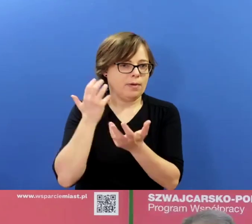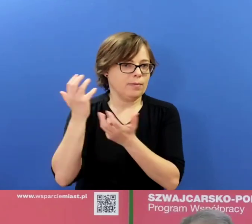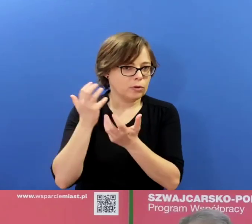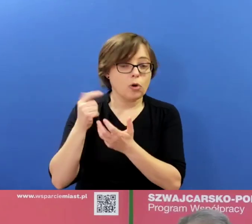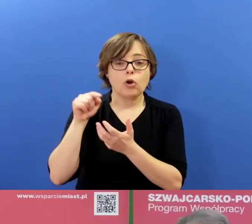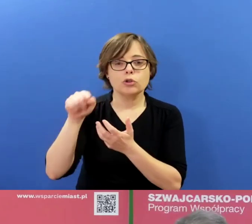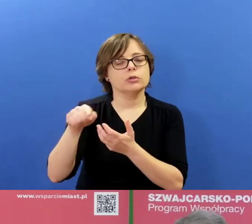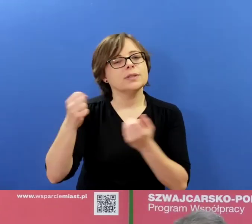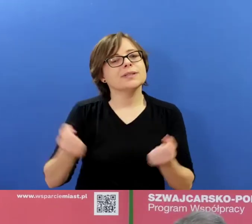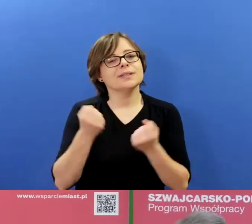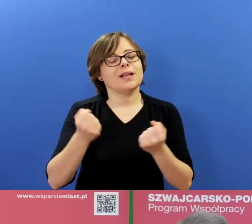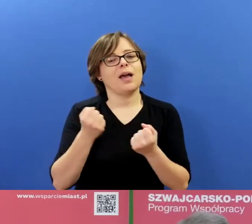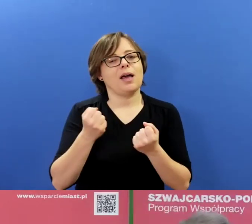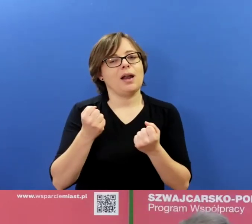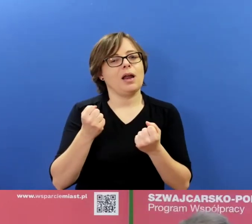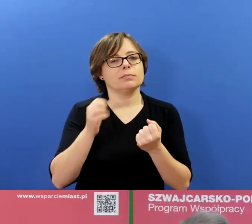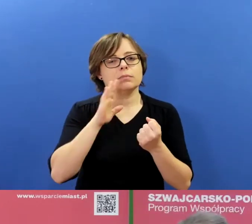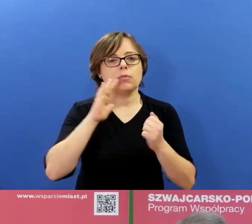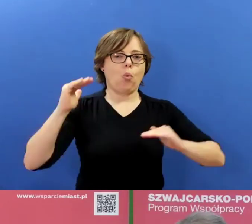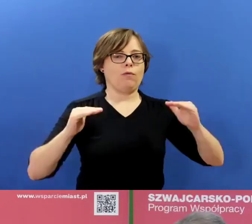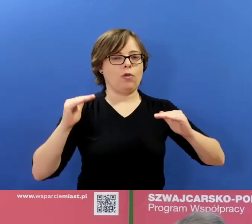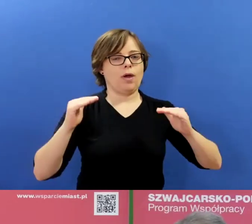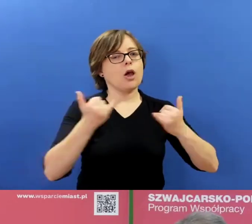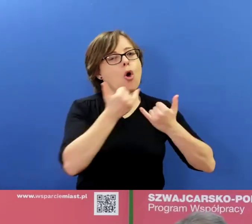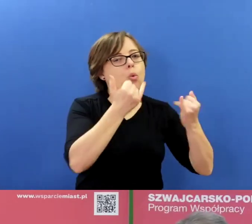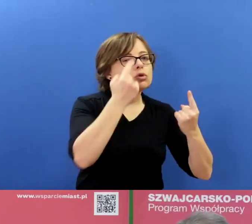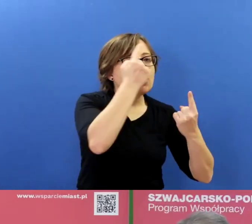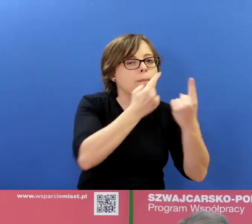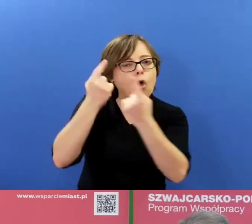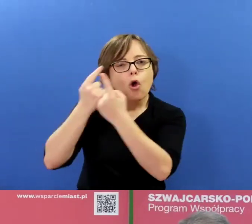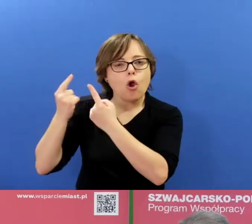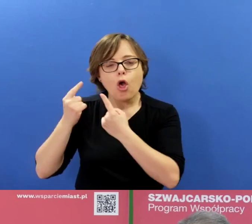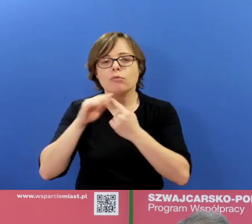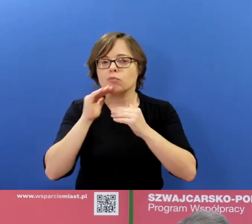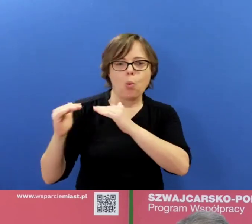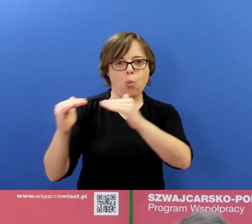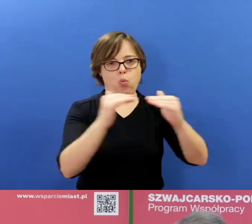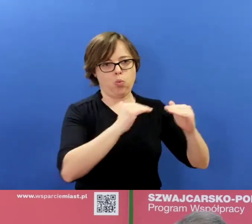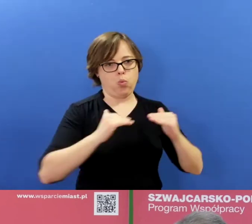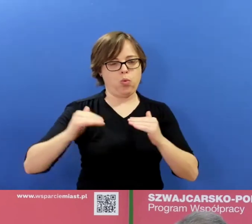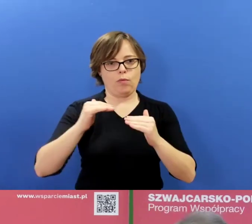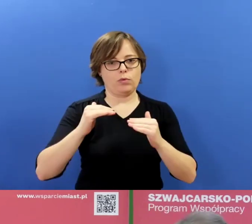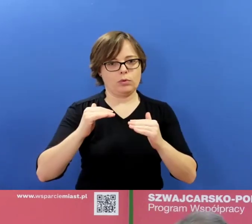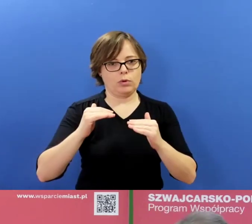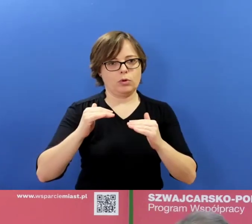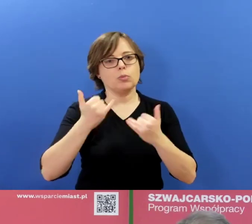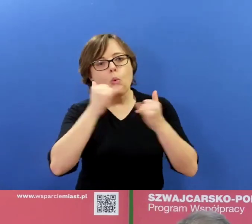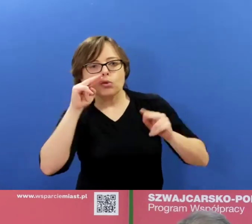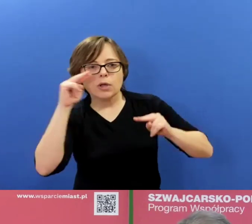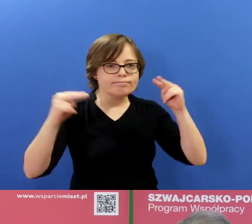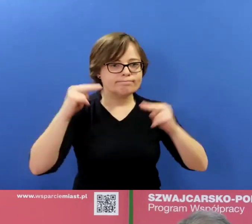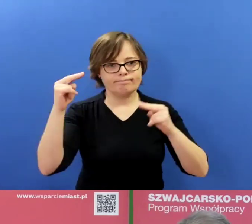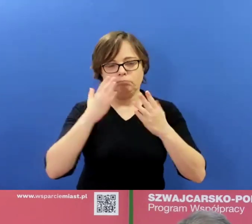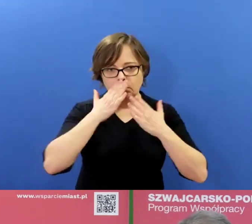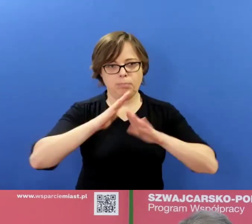different opinions to be to give it a space to be expressed. And then there is more and more also the